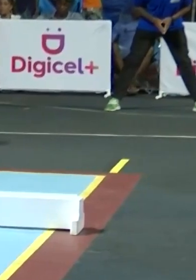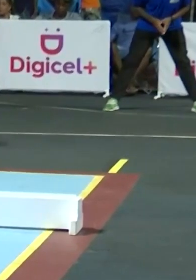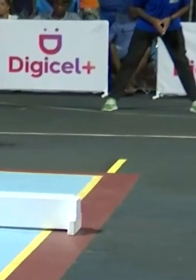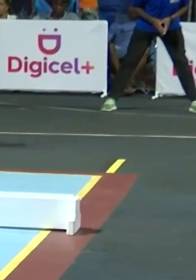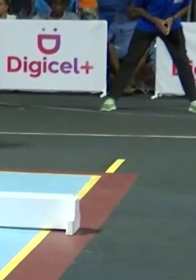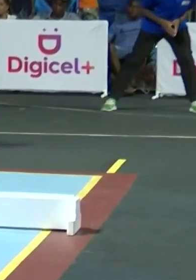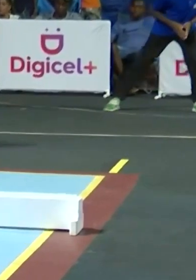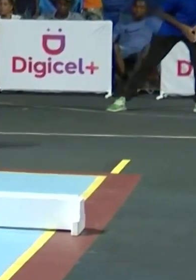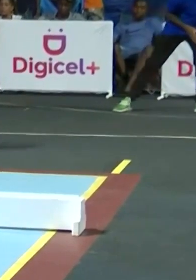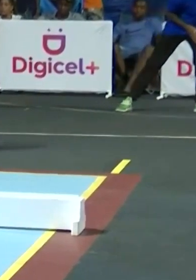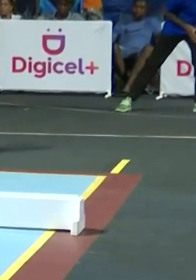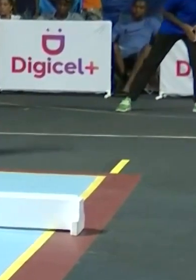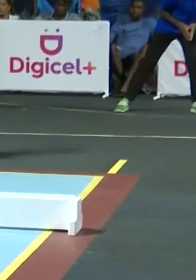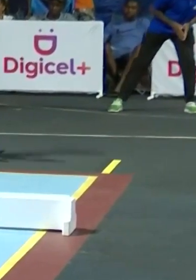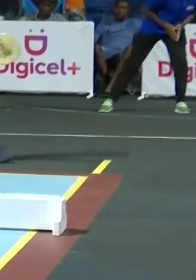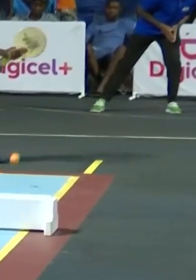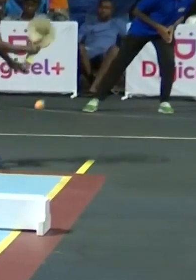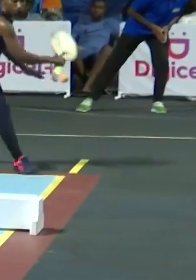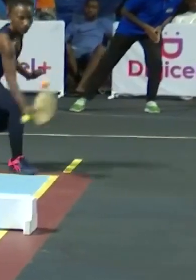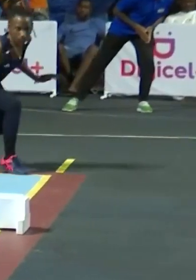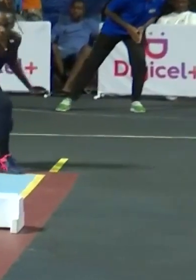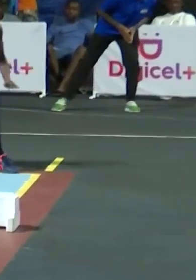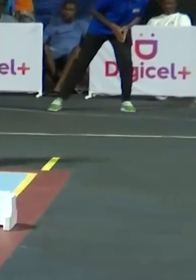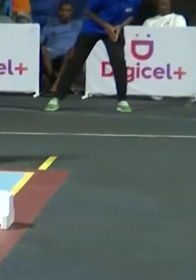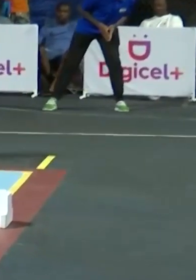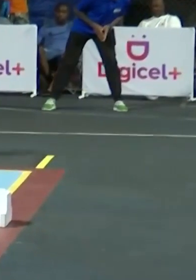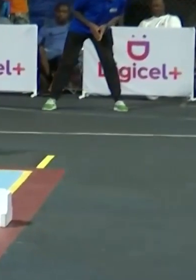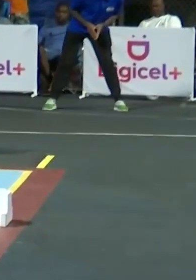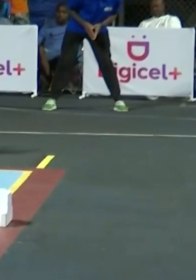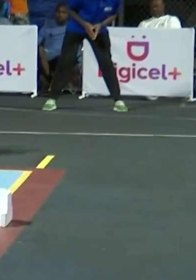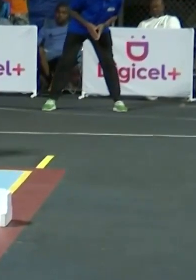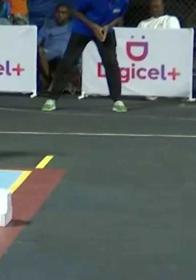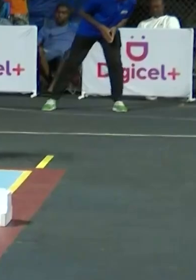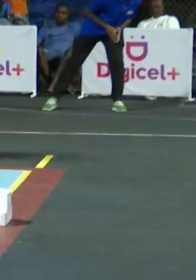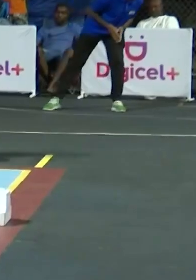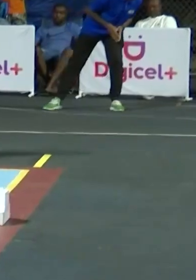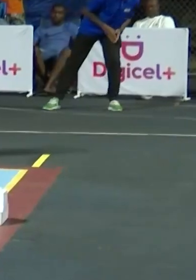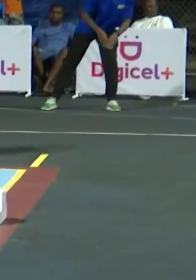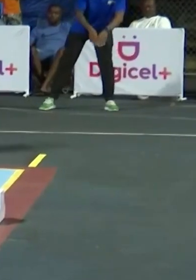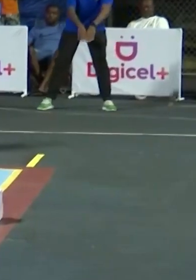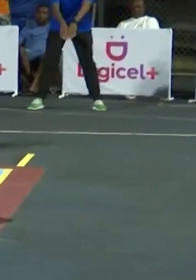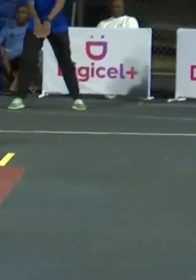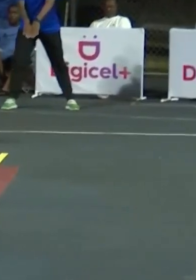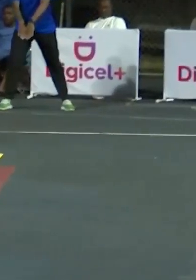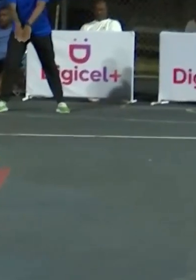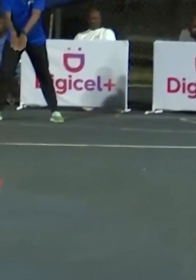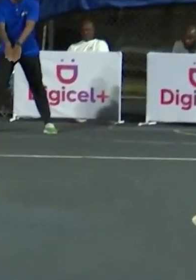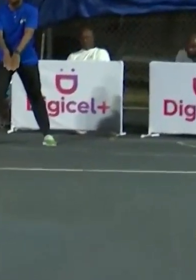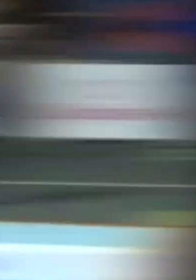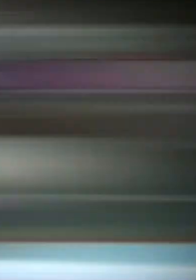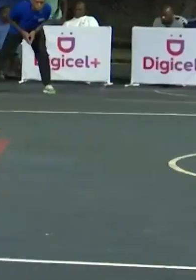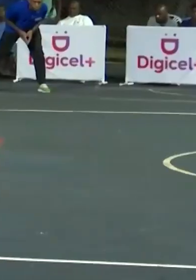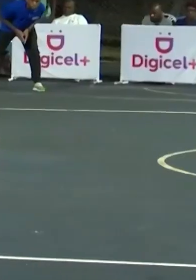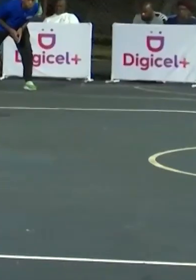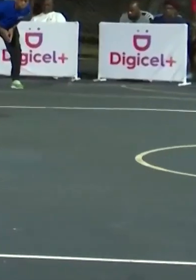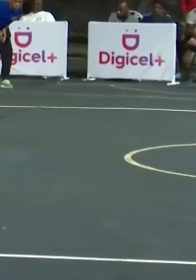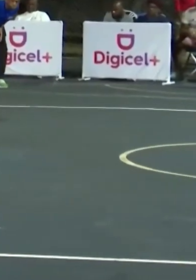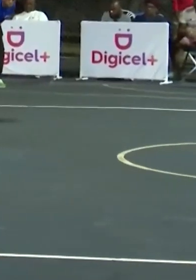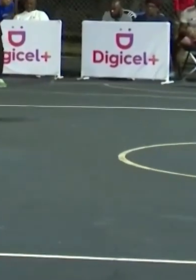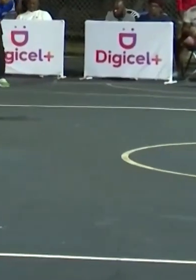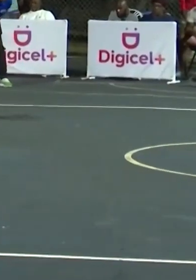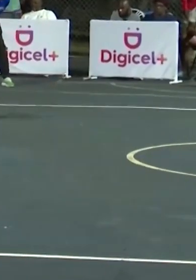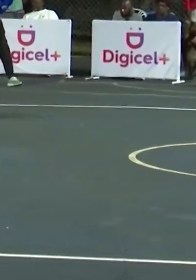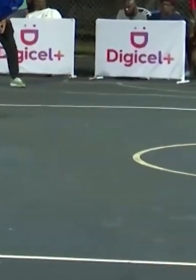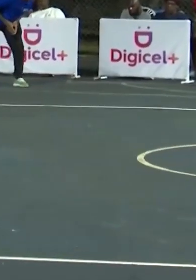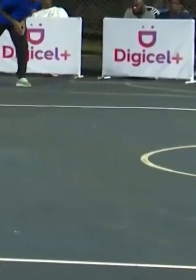in the screen as Shireen Ward, and the early exchanges saw a seesaw of points. Ward nicely guiding it down the line. Blunt